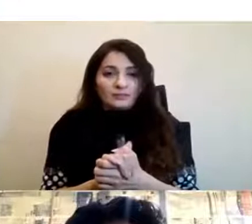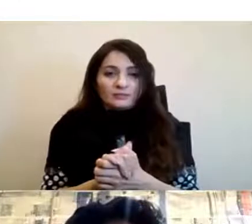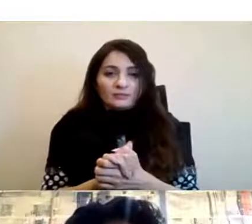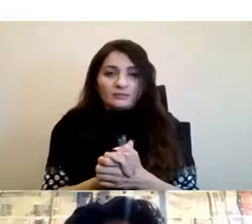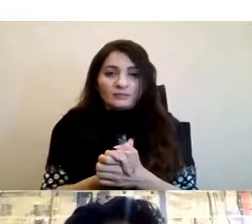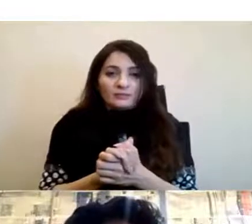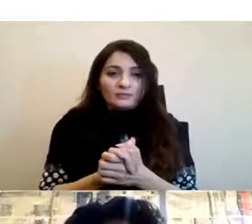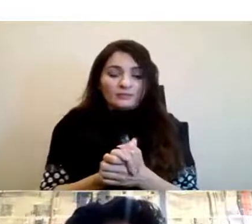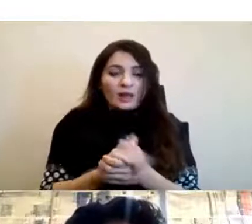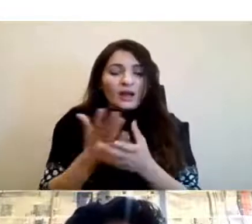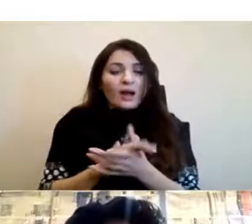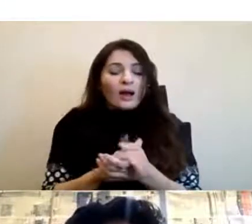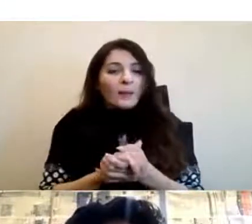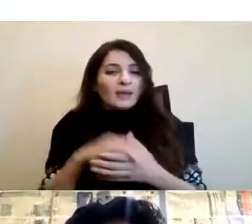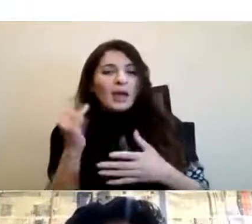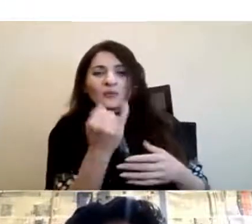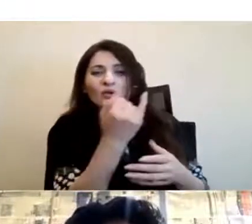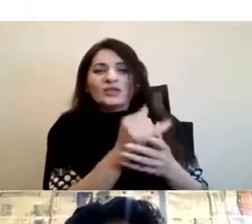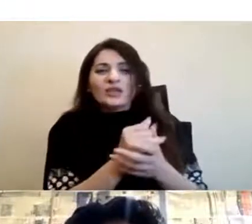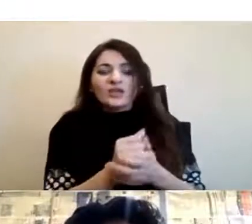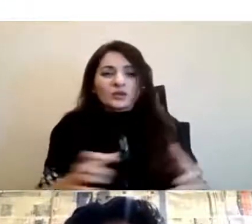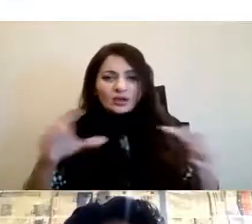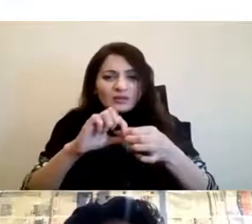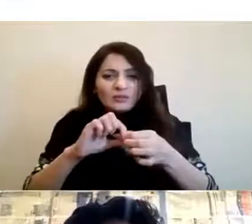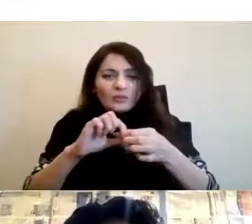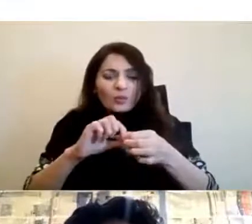The research and engagement with people